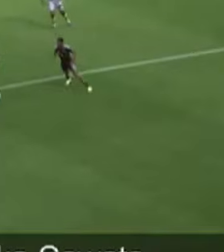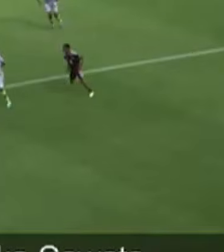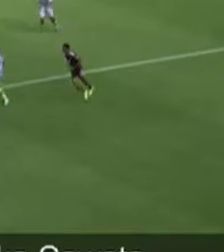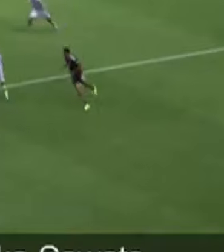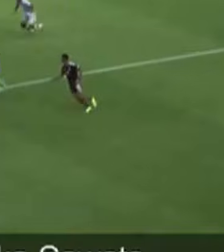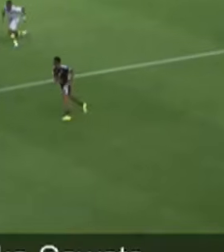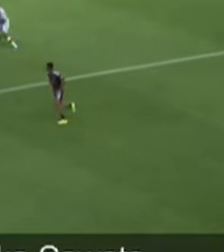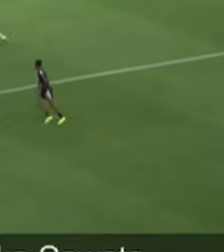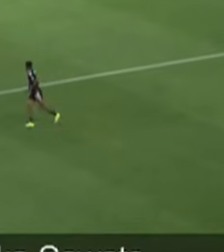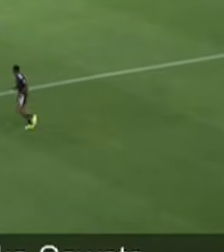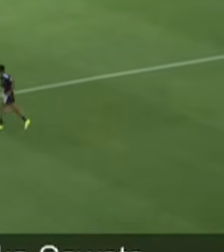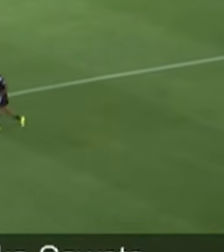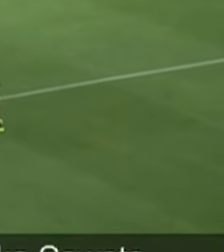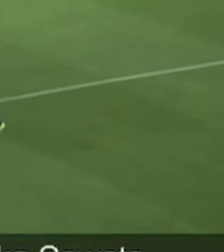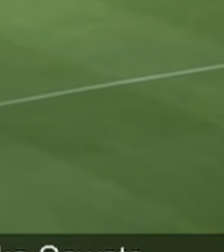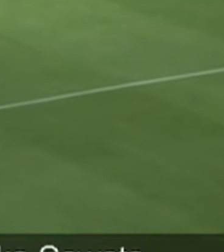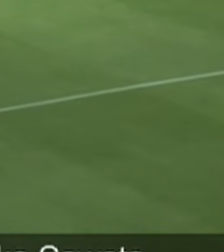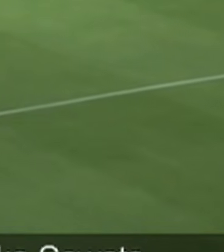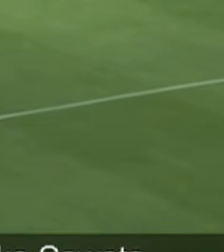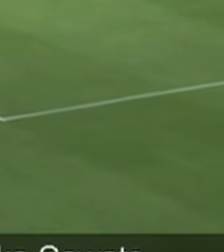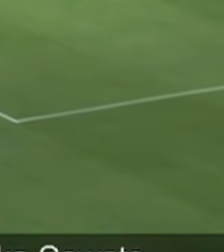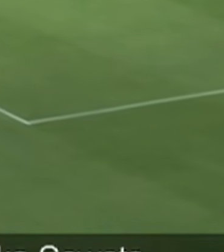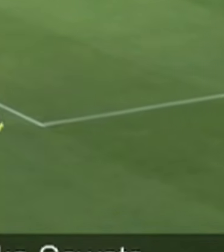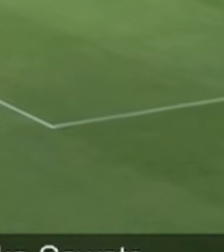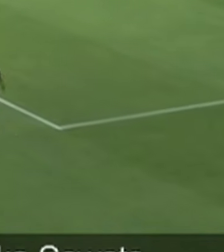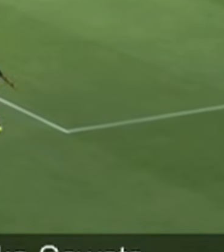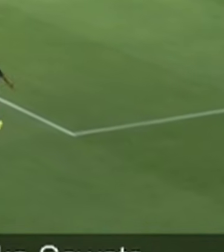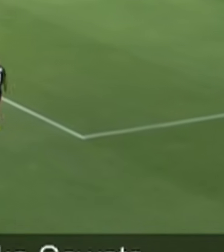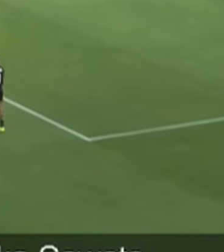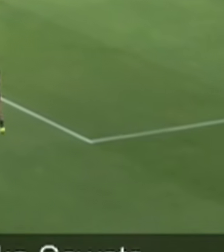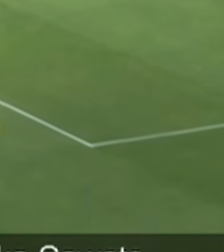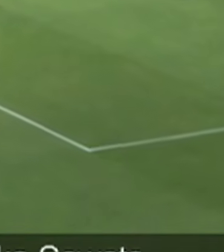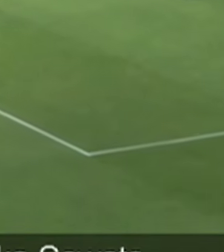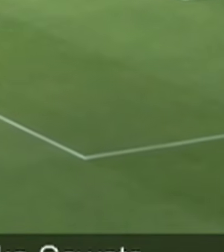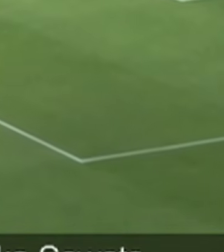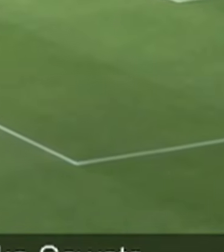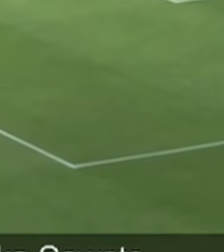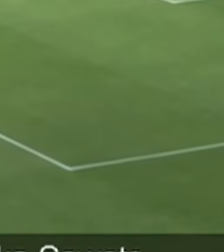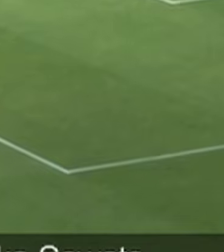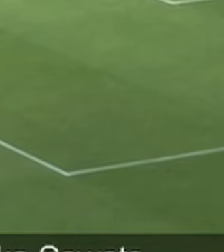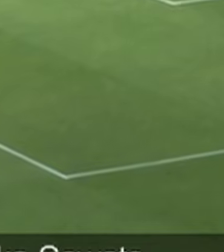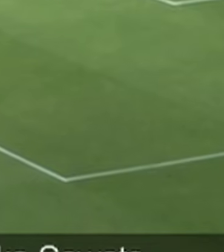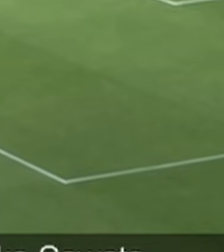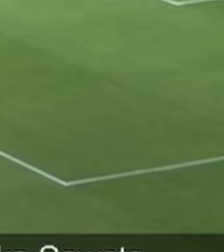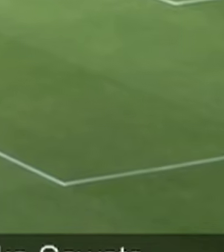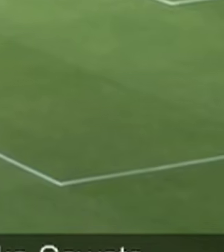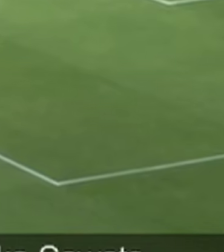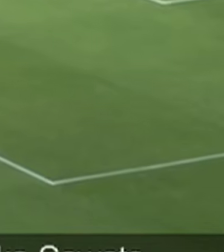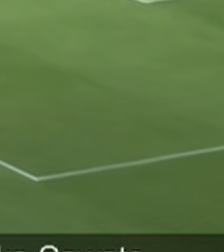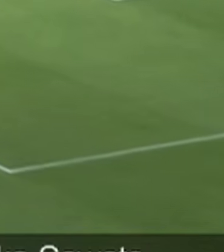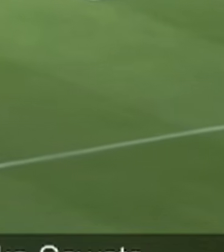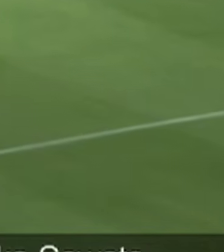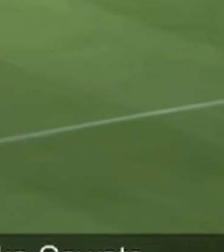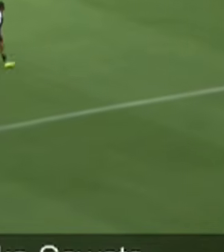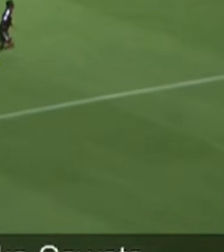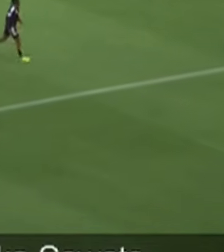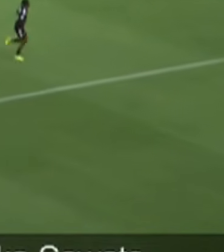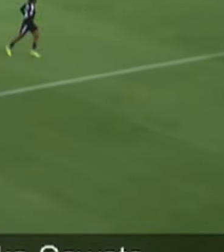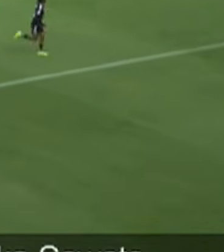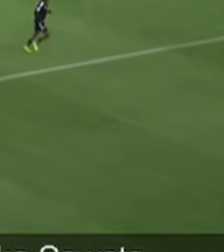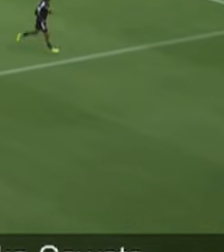die verklaring van back and close see internasionale ramp. Lucky there, Apollos. Maswangani is going to have a pop. There's a deflection, and